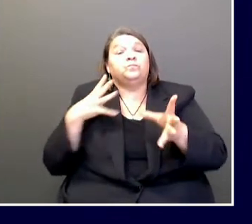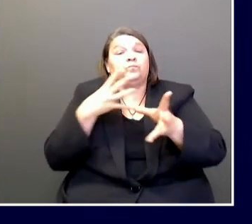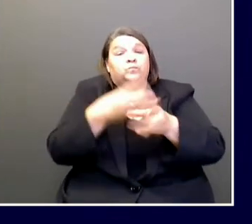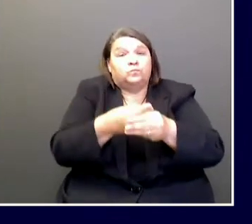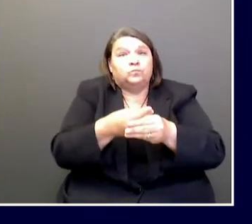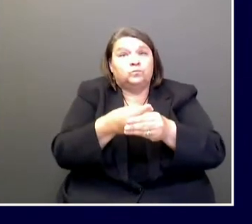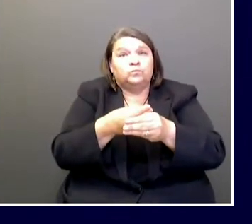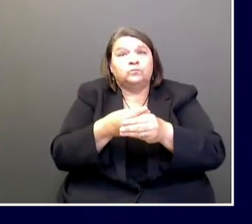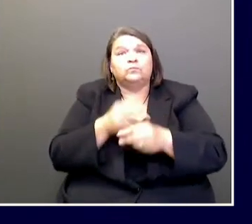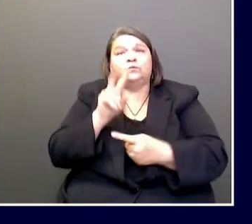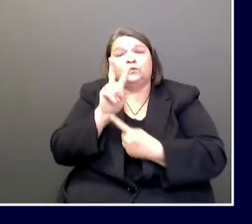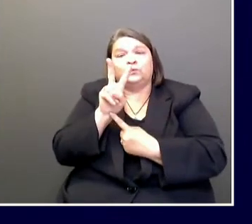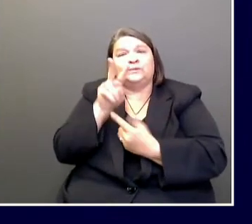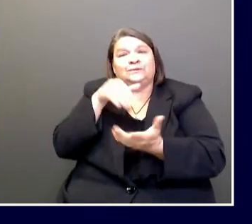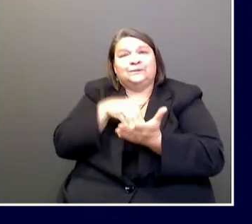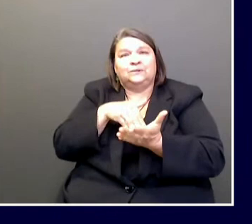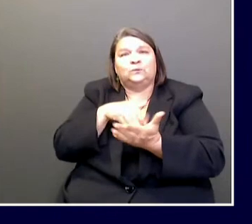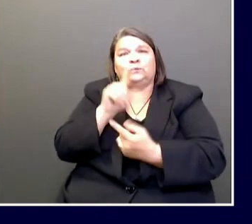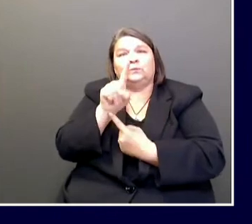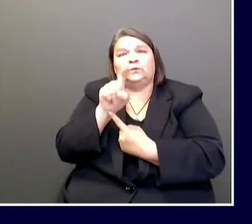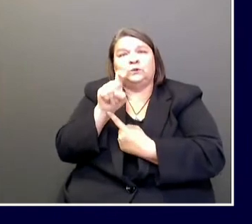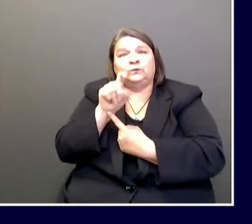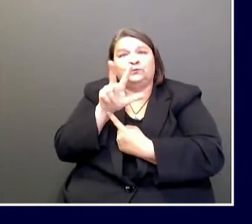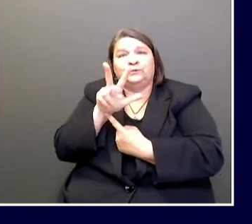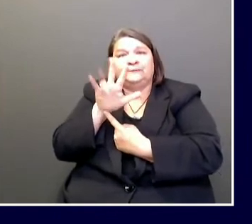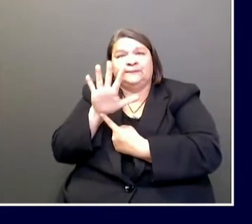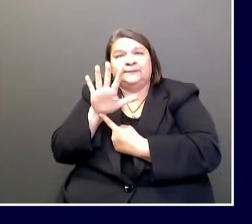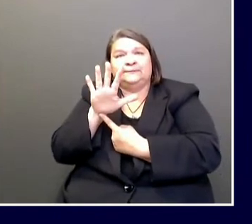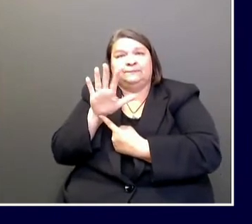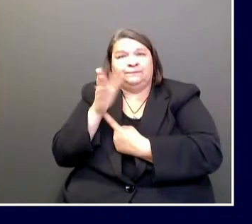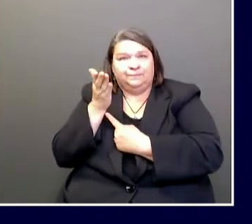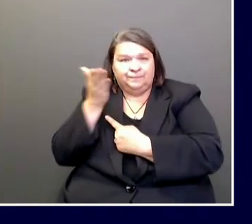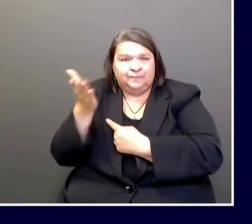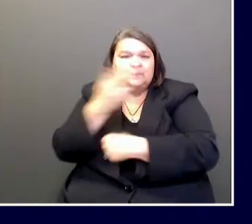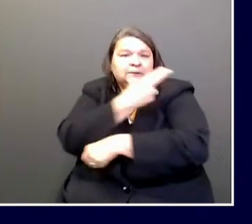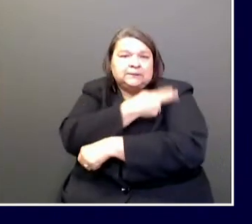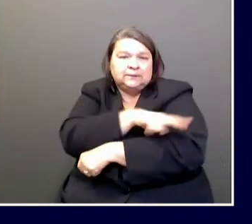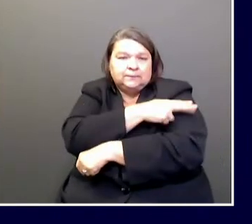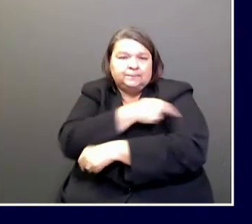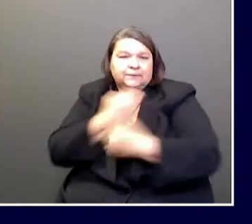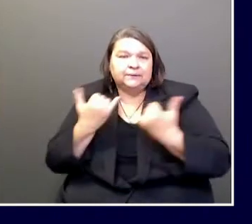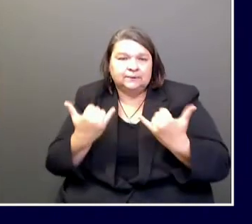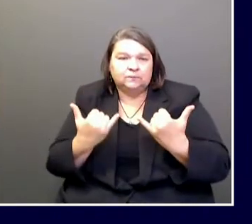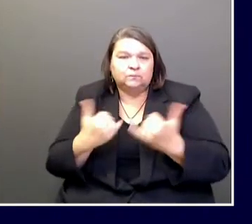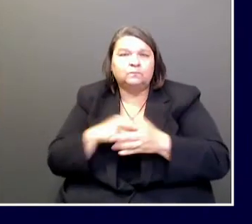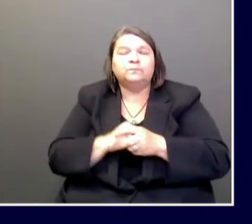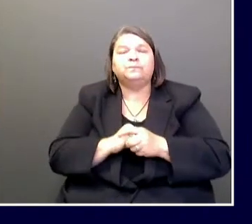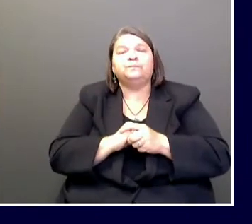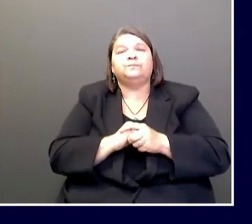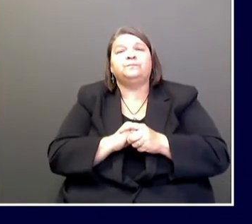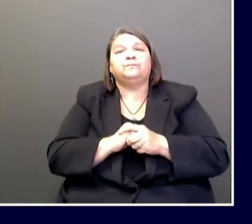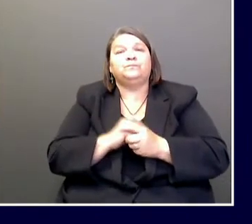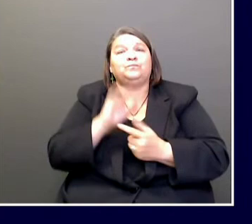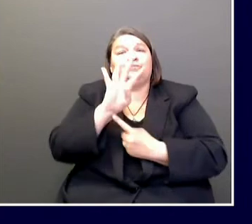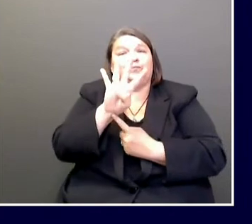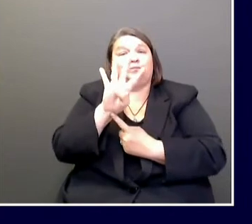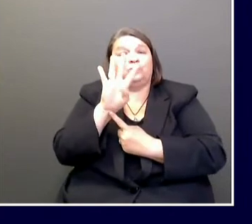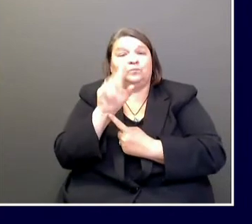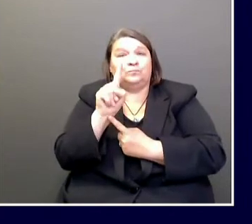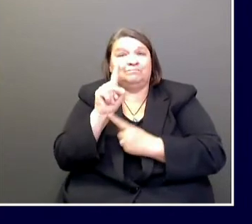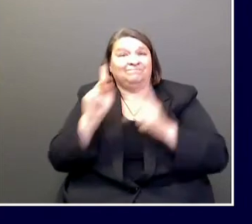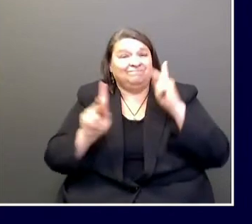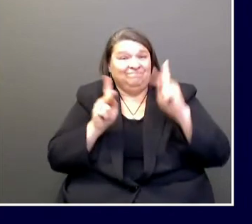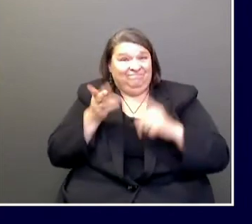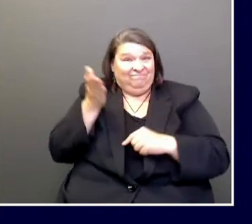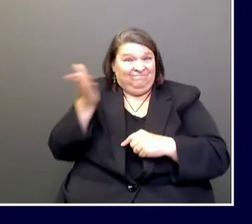2,135 people be hospitalized. And right now, there are 41 people in the hospital with COVID-19.